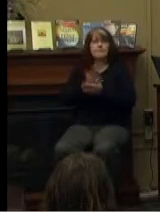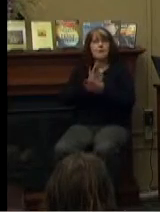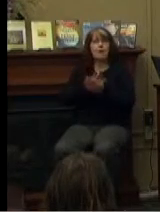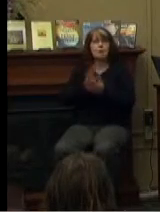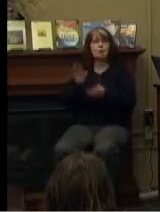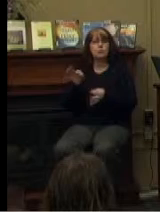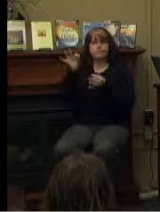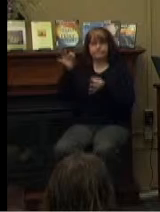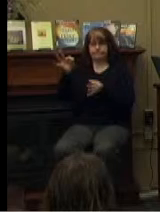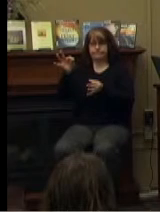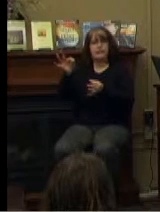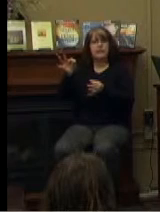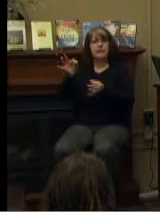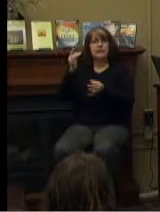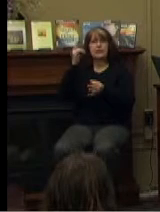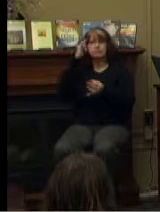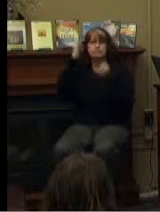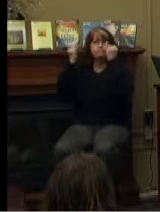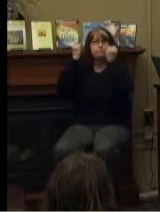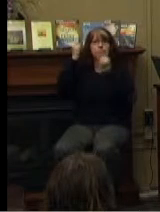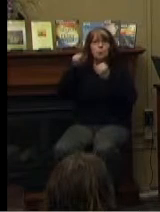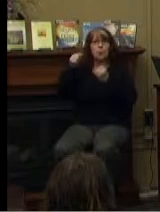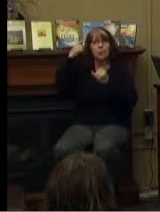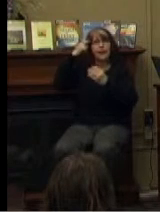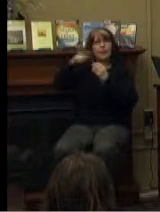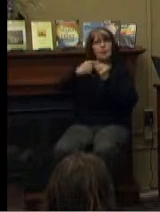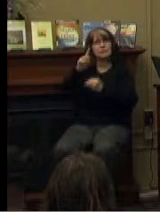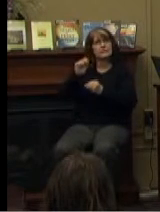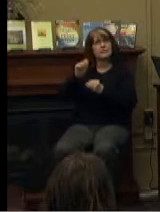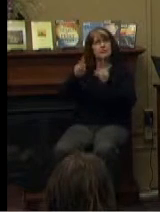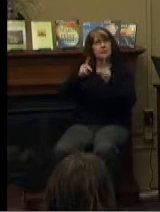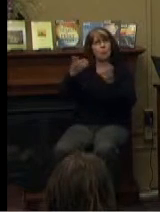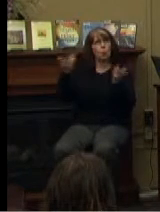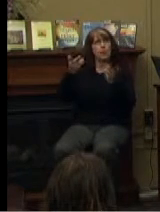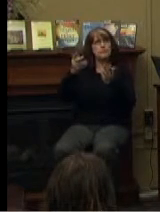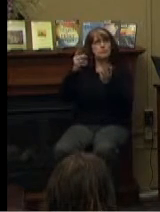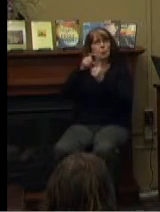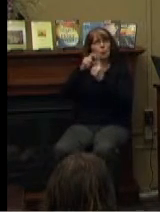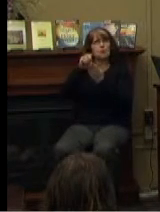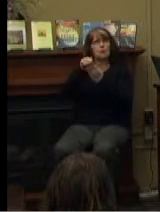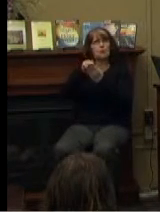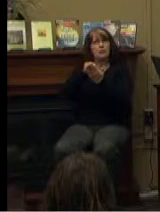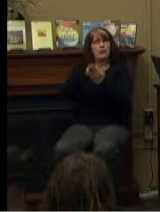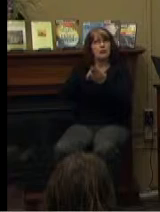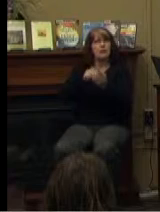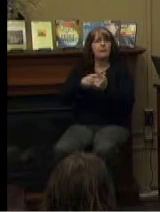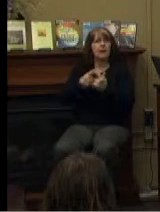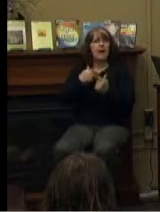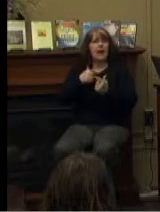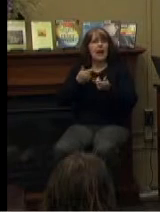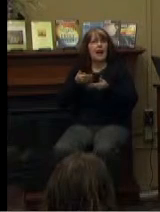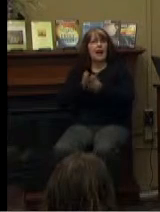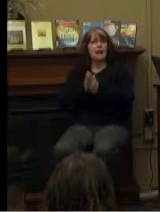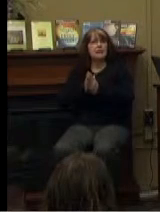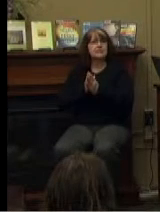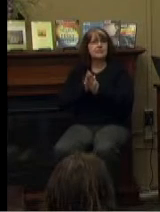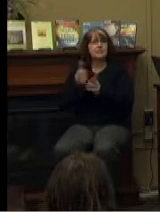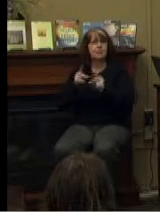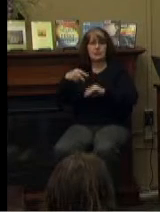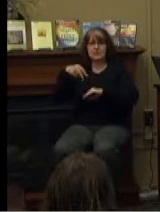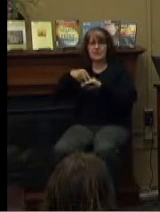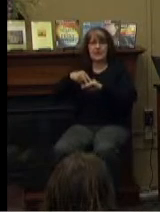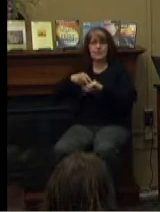with a disability. Then I ask the people that do this to stand up and throw the paper around, and then you gotta go pick it up